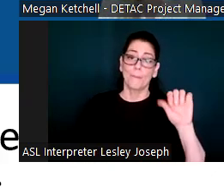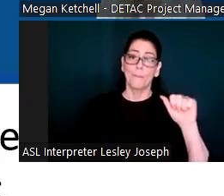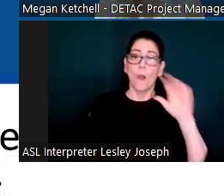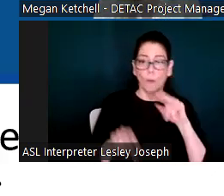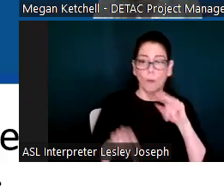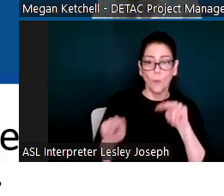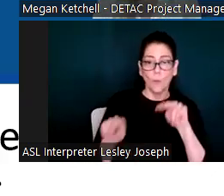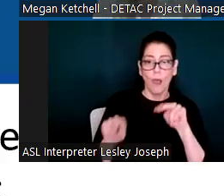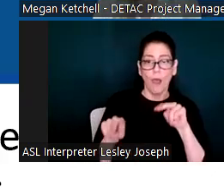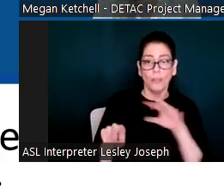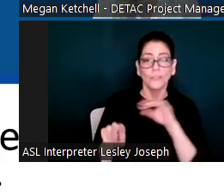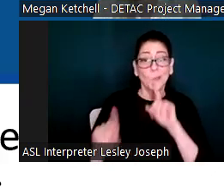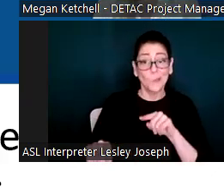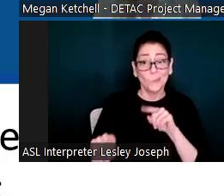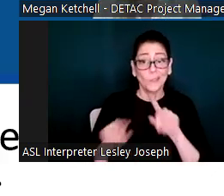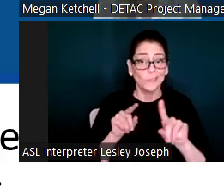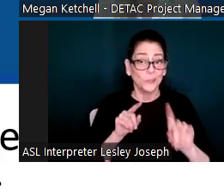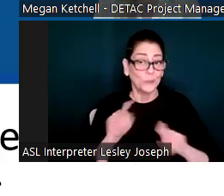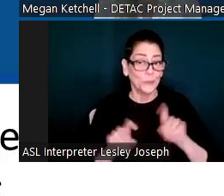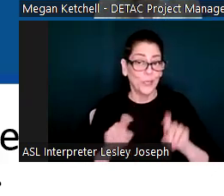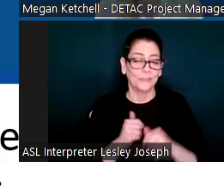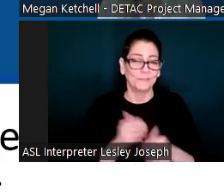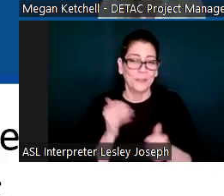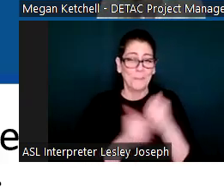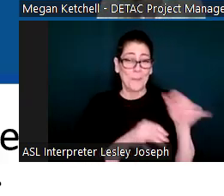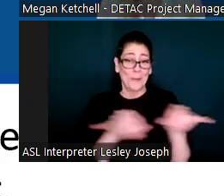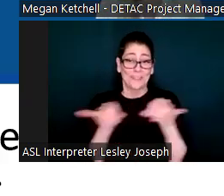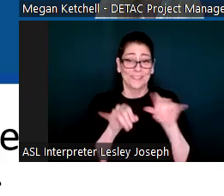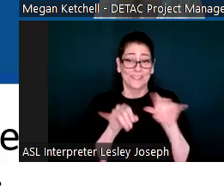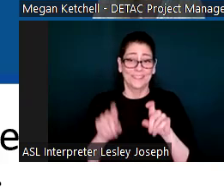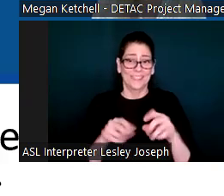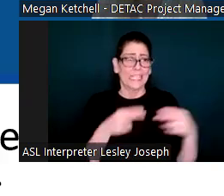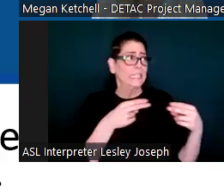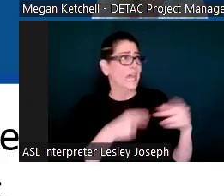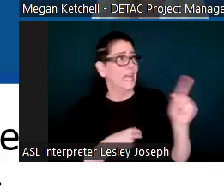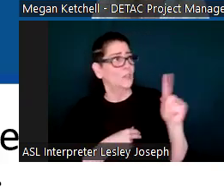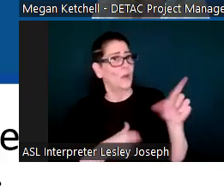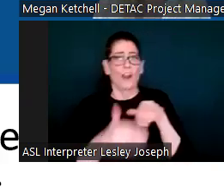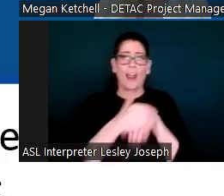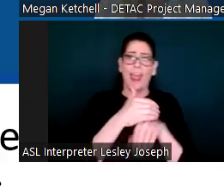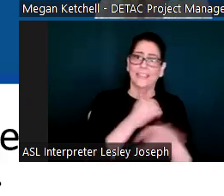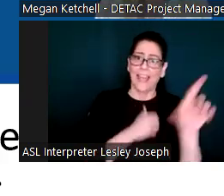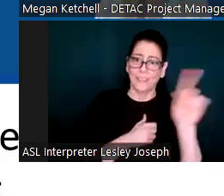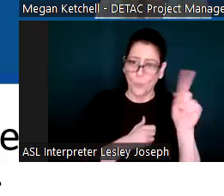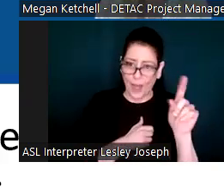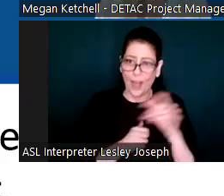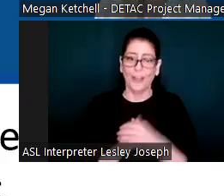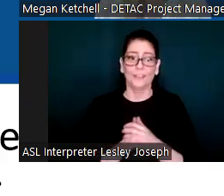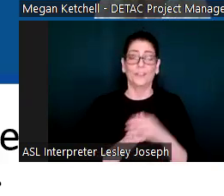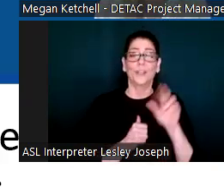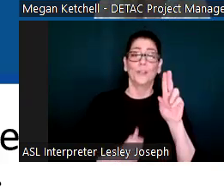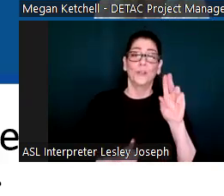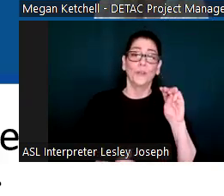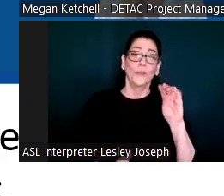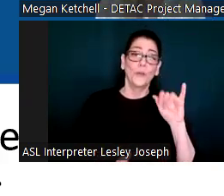questions. One of the most common questions we get is, where are the slides? Where can I access the slides? And Umaima has already dropped